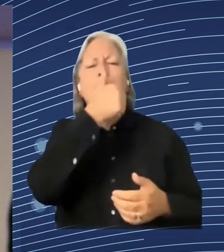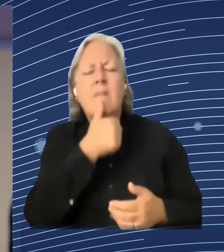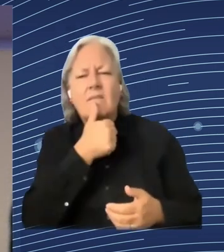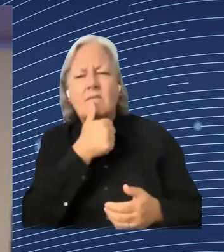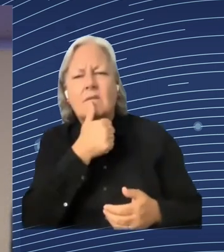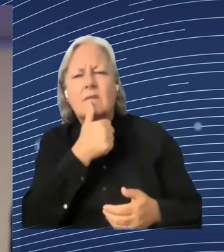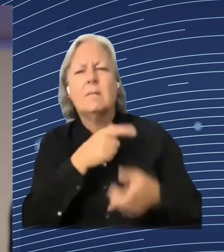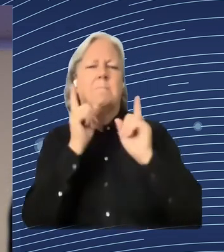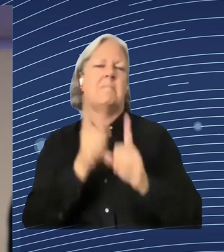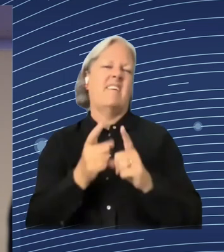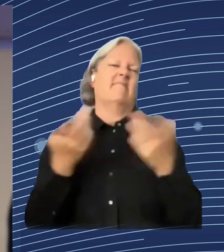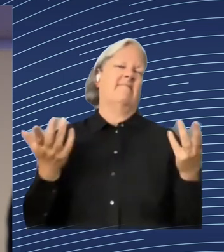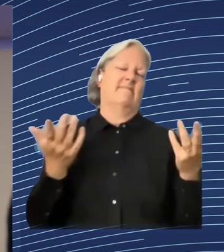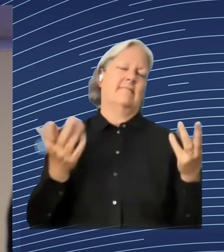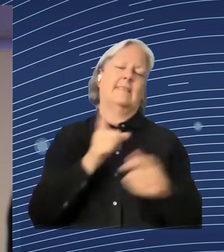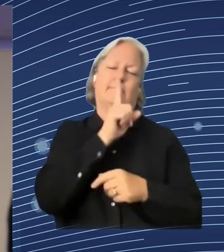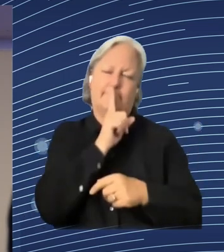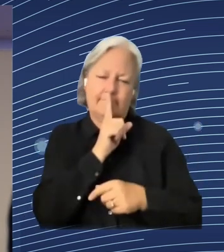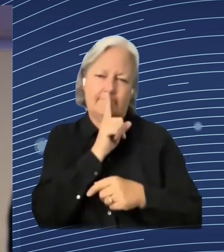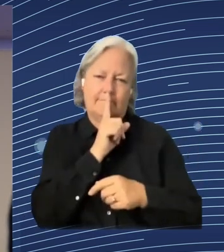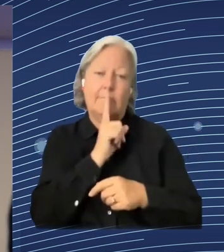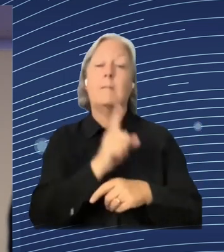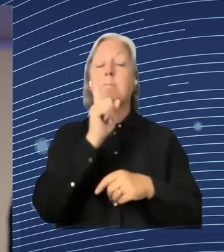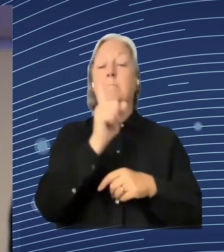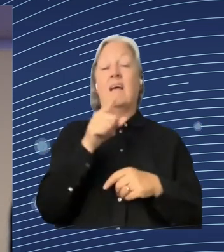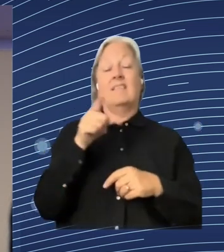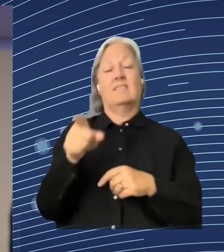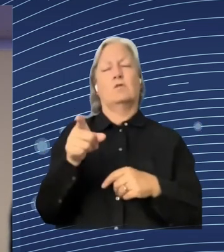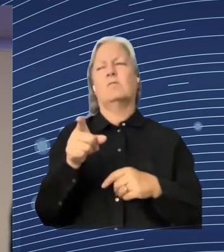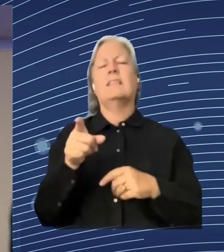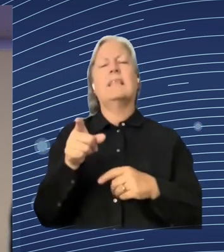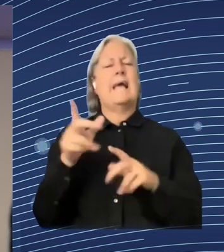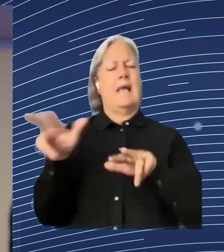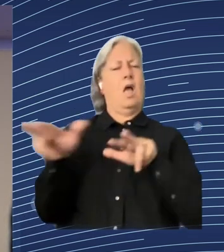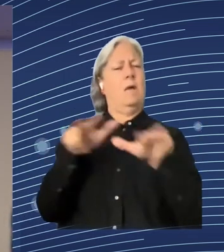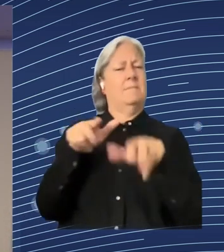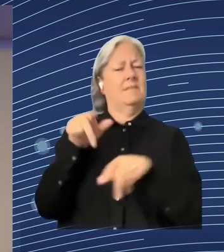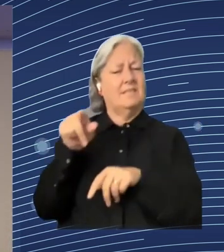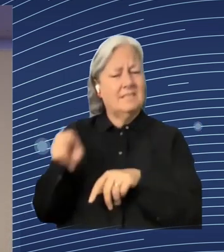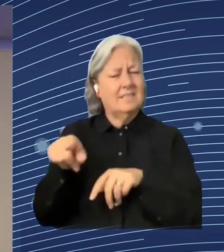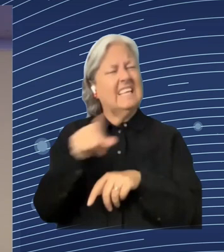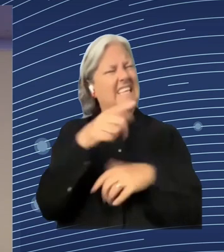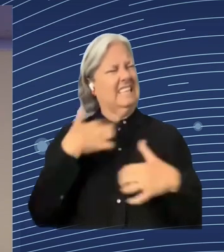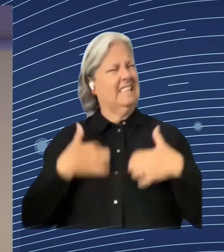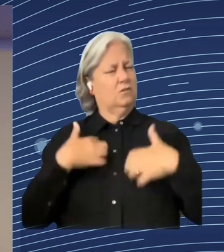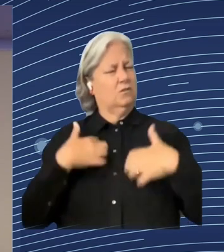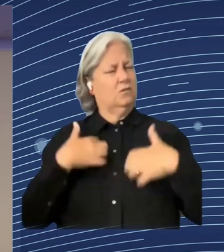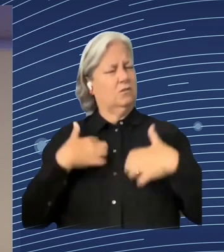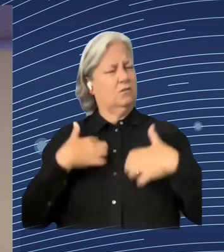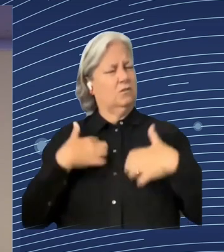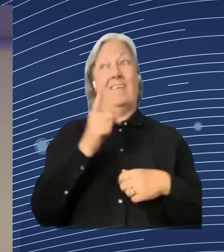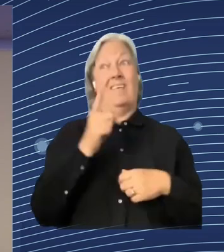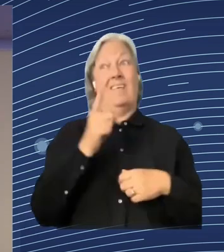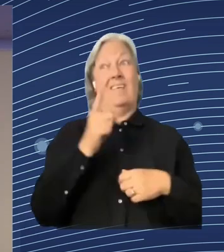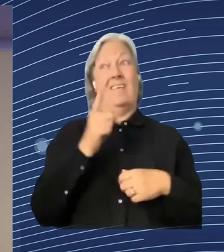private. The good thing here is with the public administration, in terms of ownership, is super interesting because, for example, there's a big legal case now in Spain because the public